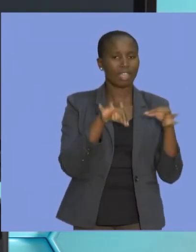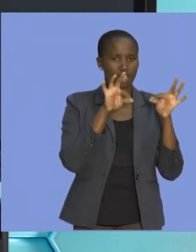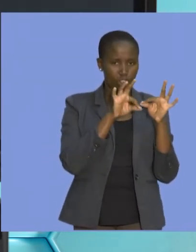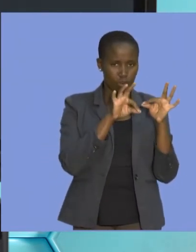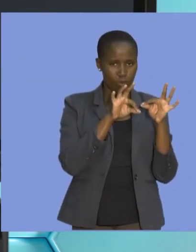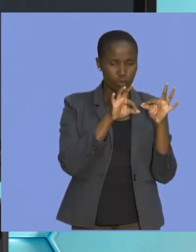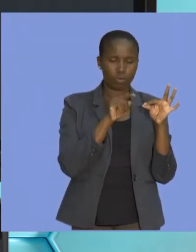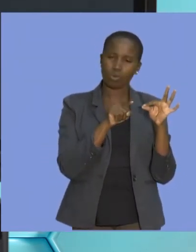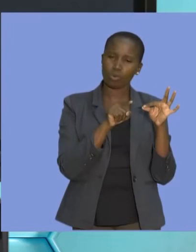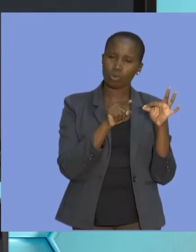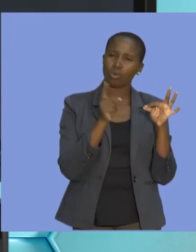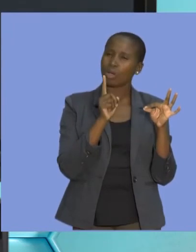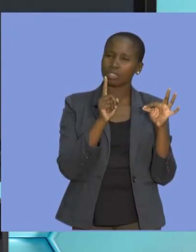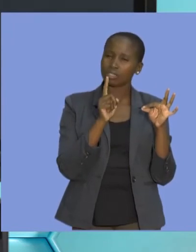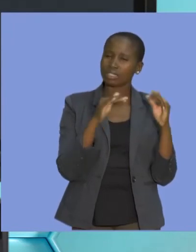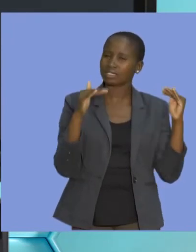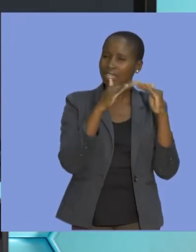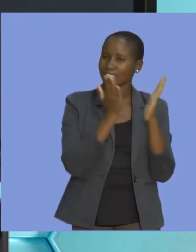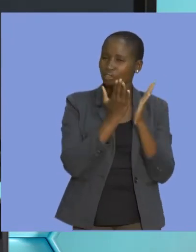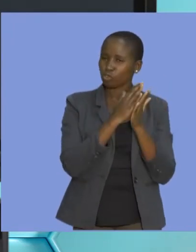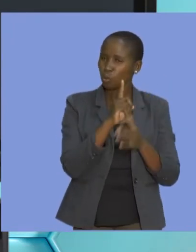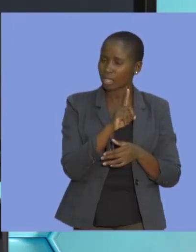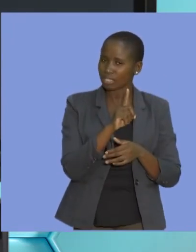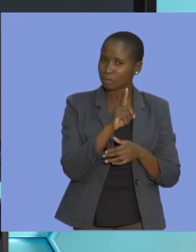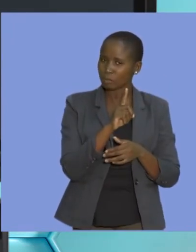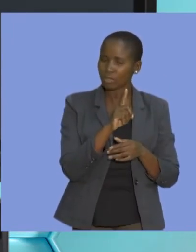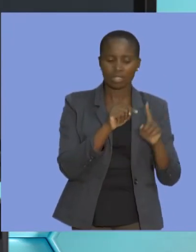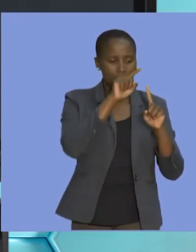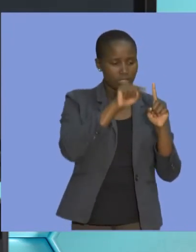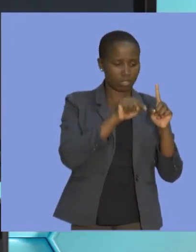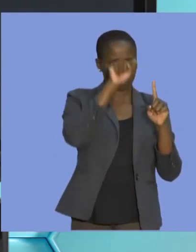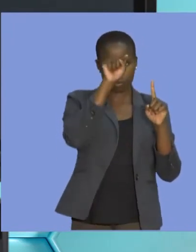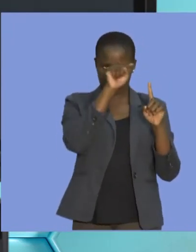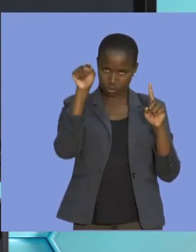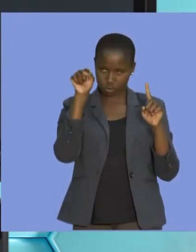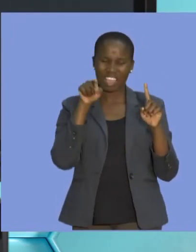deviation squared. What is the standard deviation? The square root of the variance.